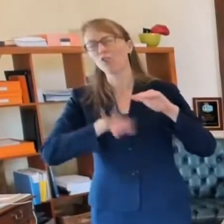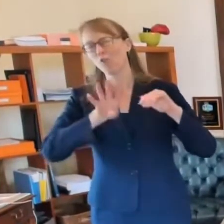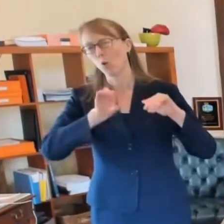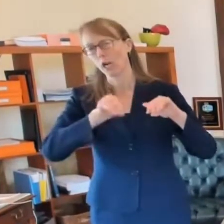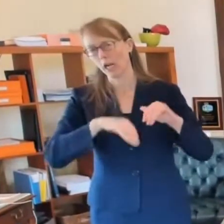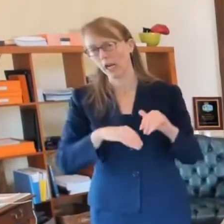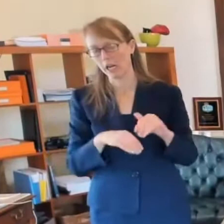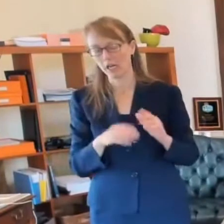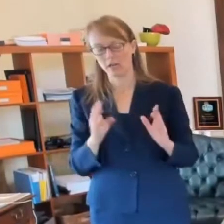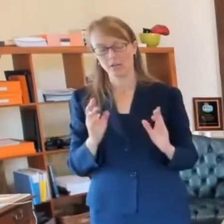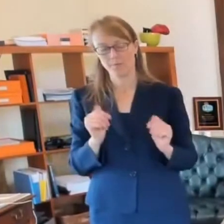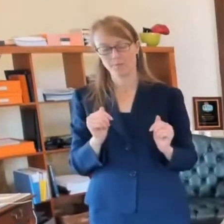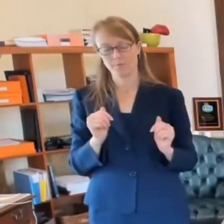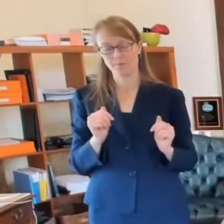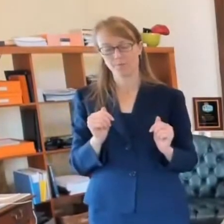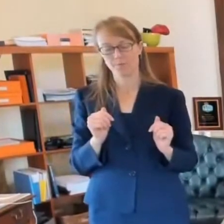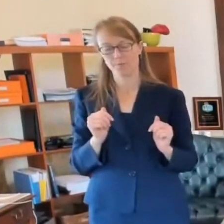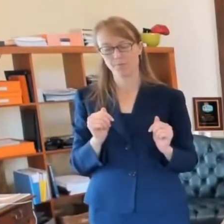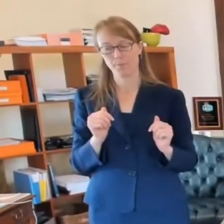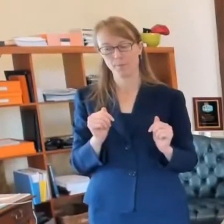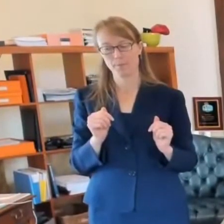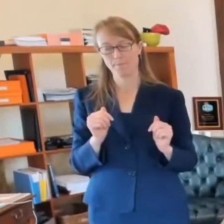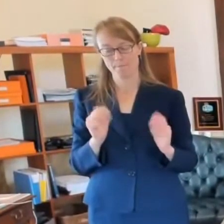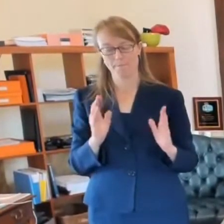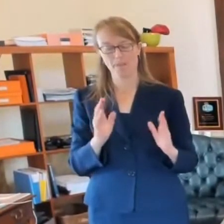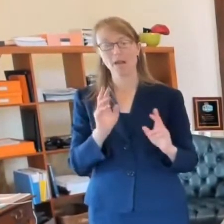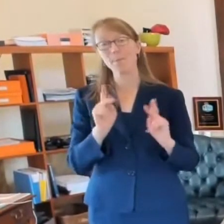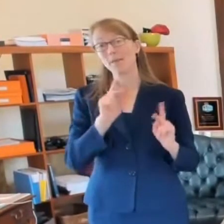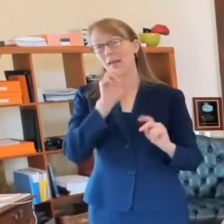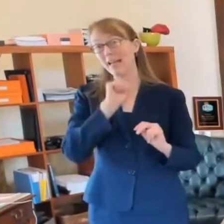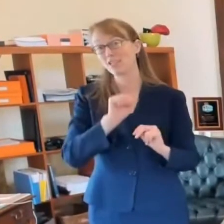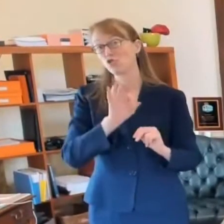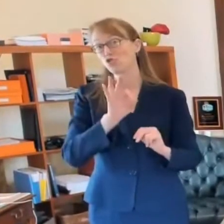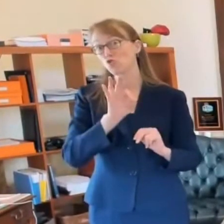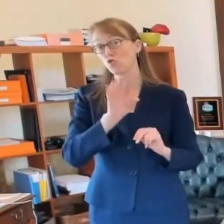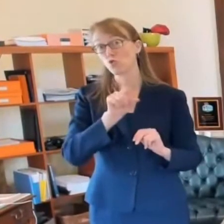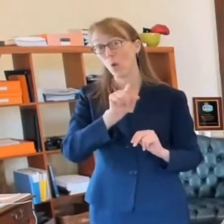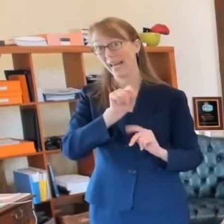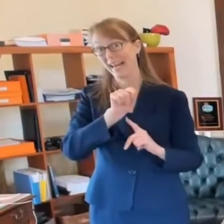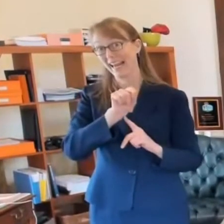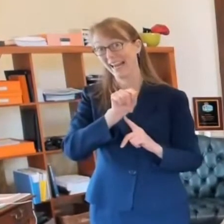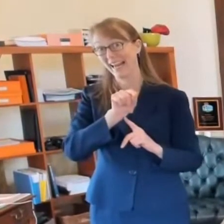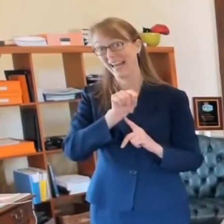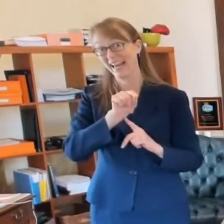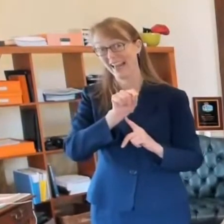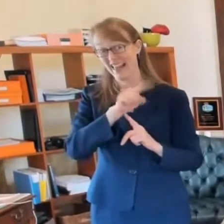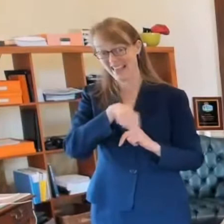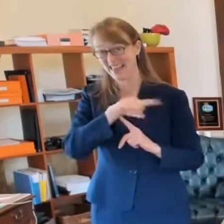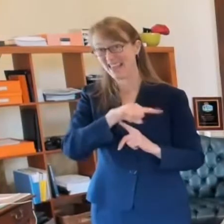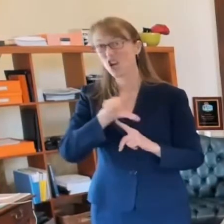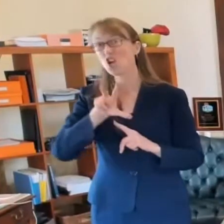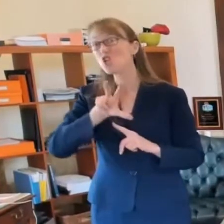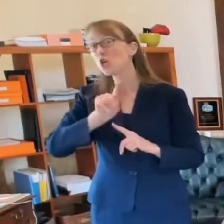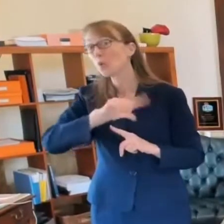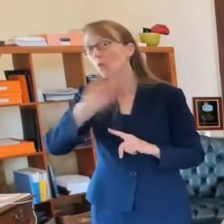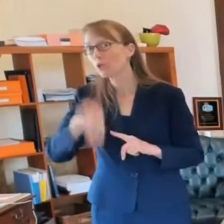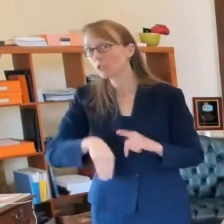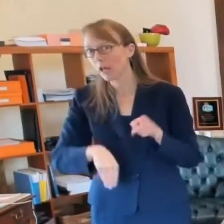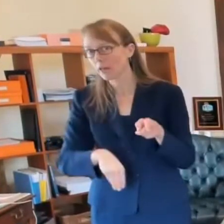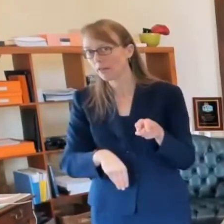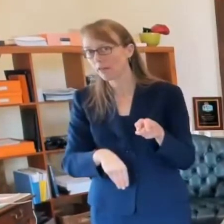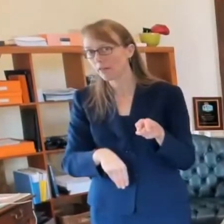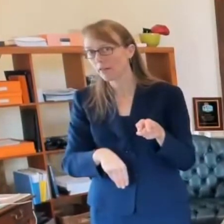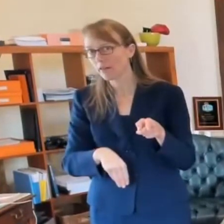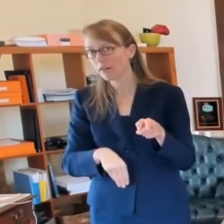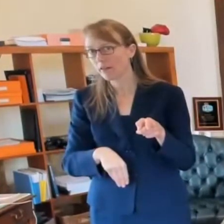age range here is people in their 20s. They are running at 31% of our total cases. So that 9 years,